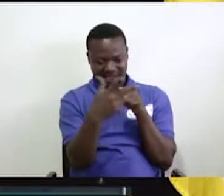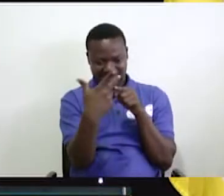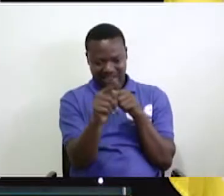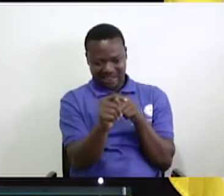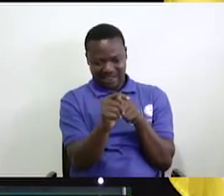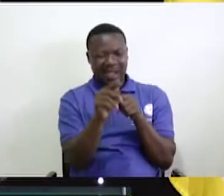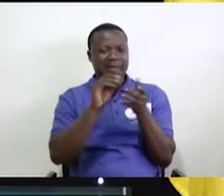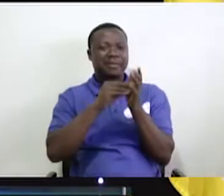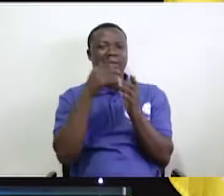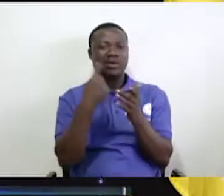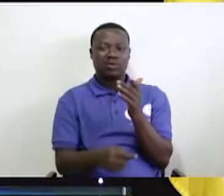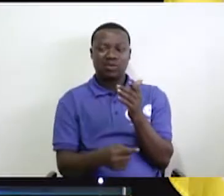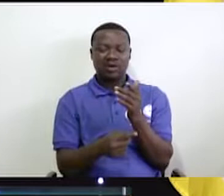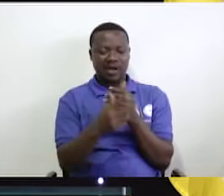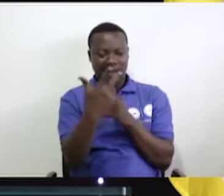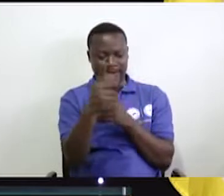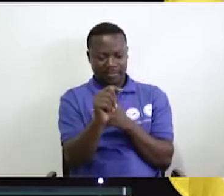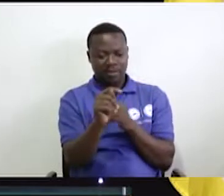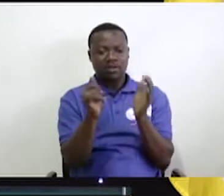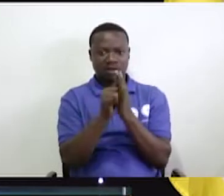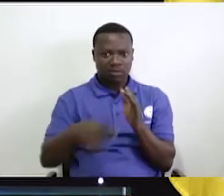is telling us that it's a definite thing that we